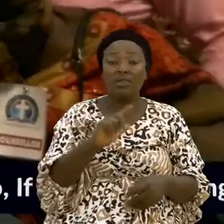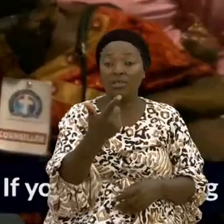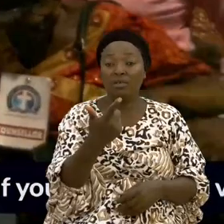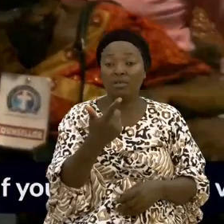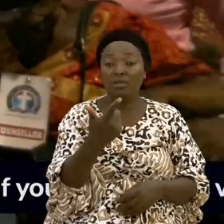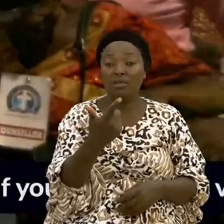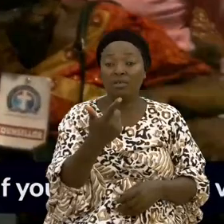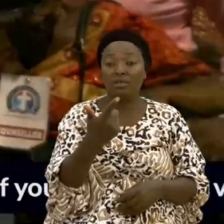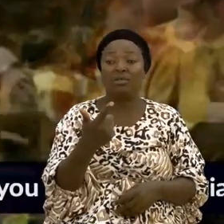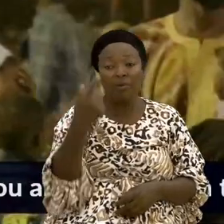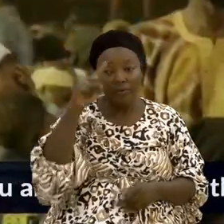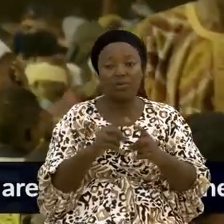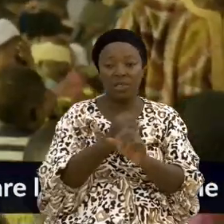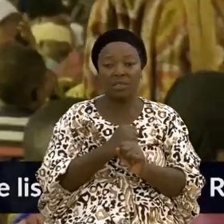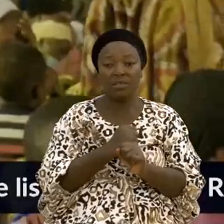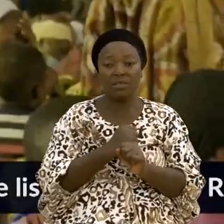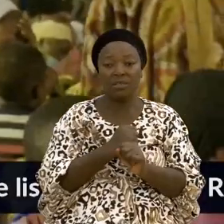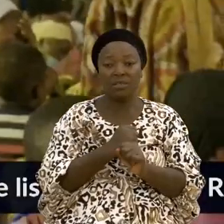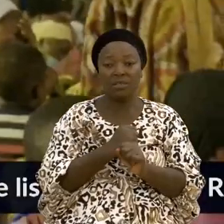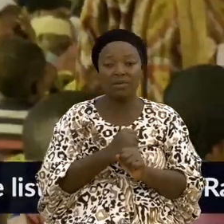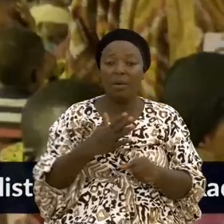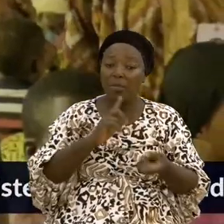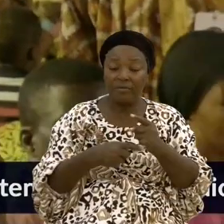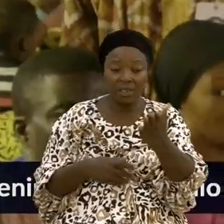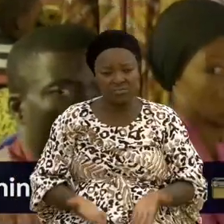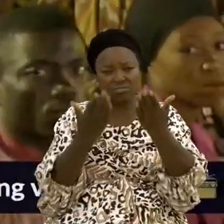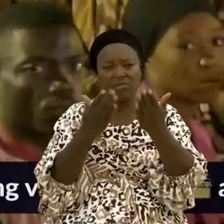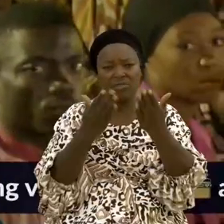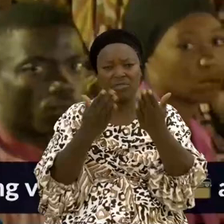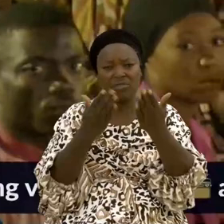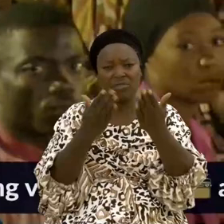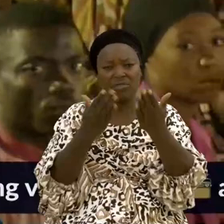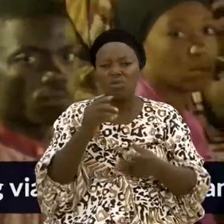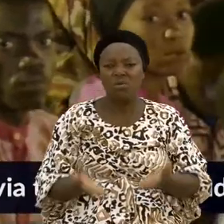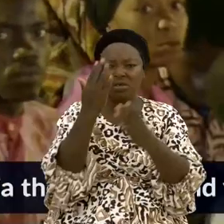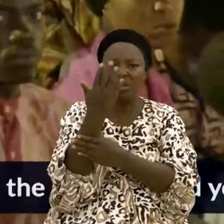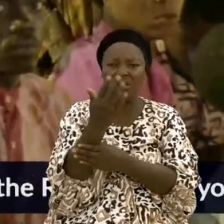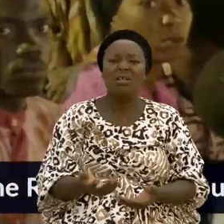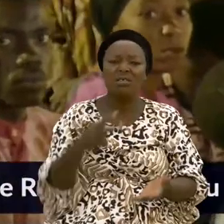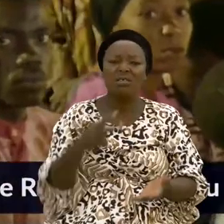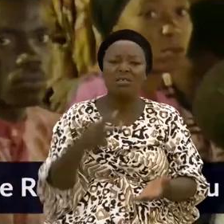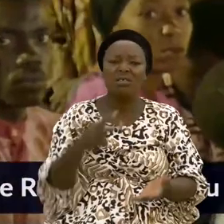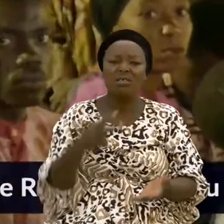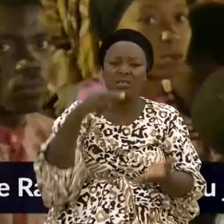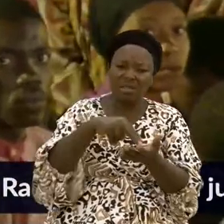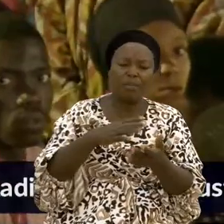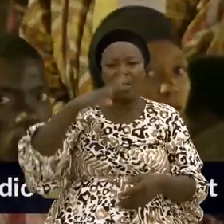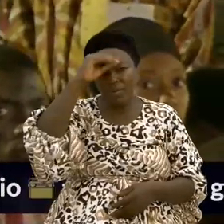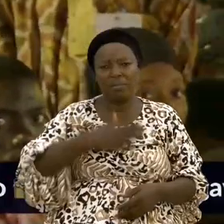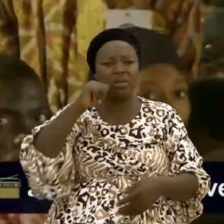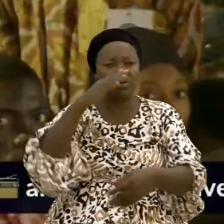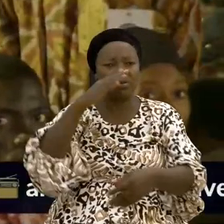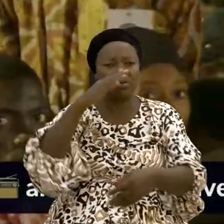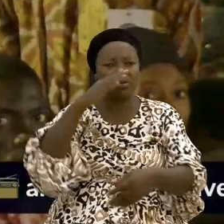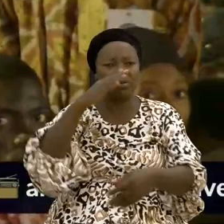Yes, my friend there, rise up. You raise up your hand, rise up. My boy, my